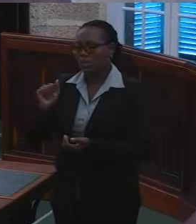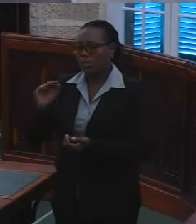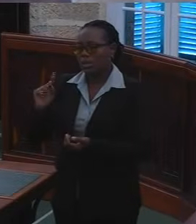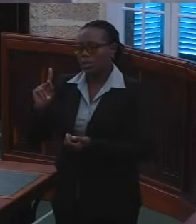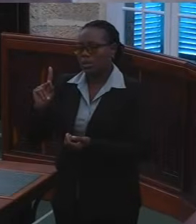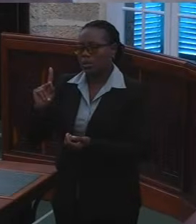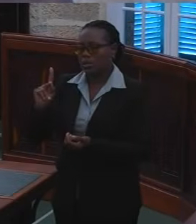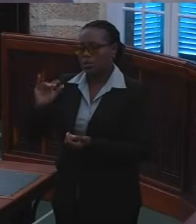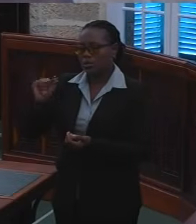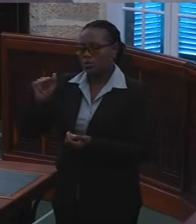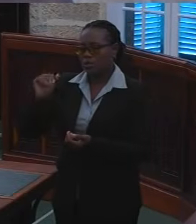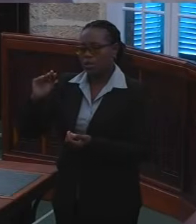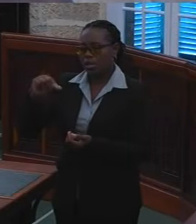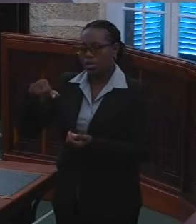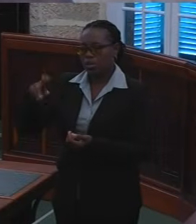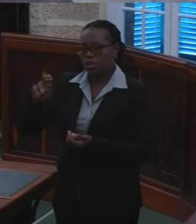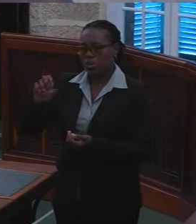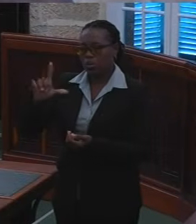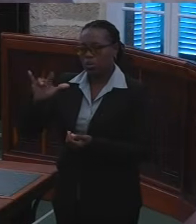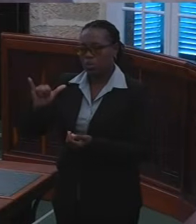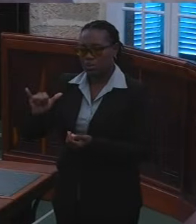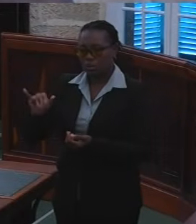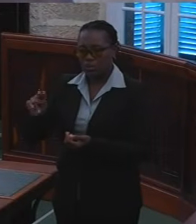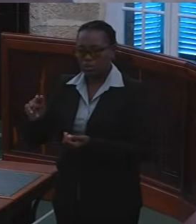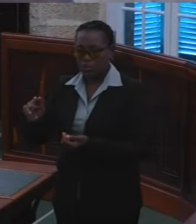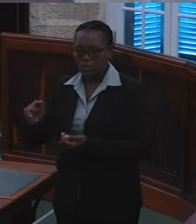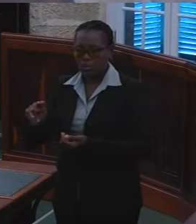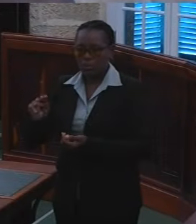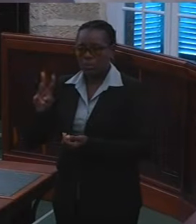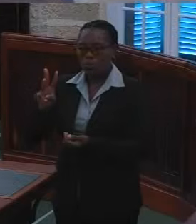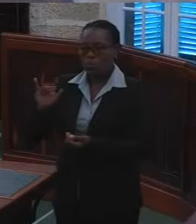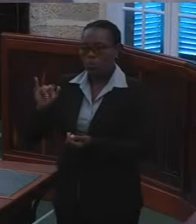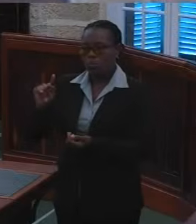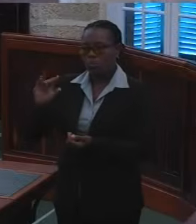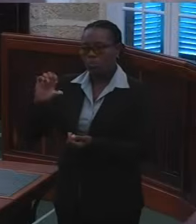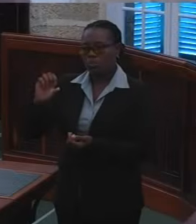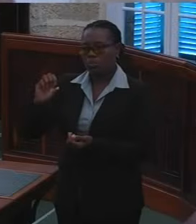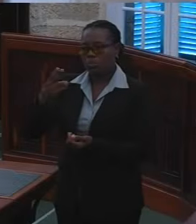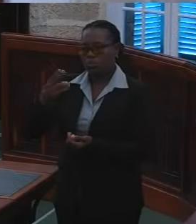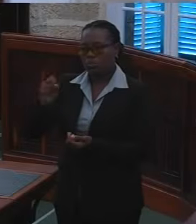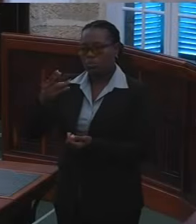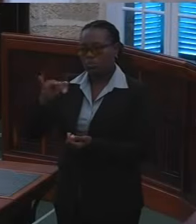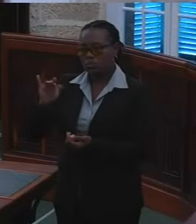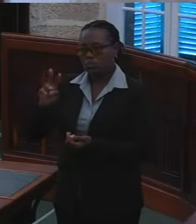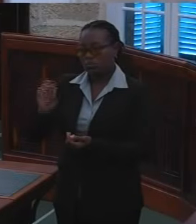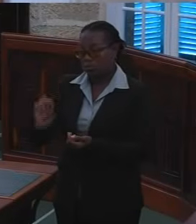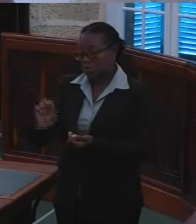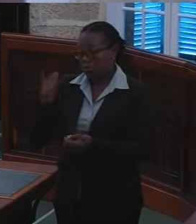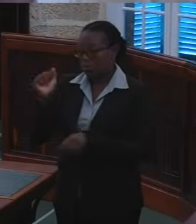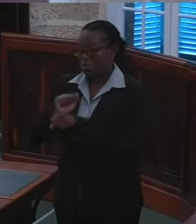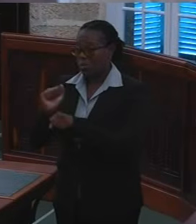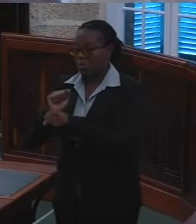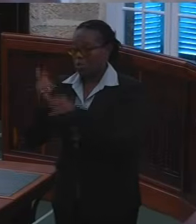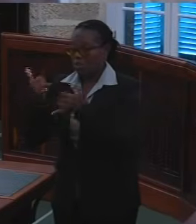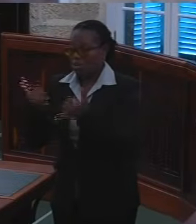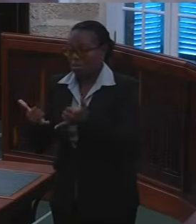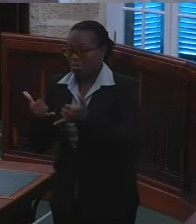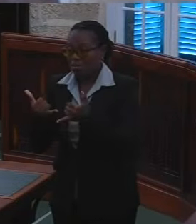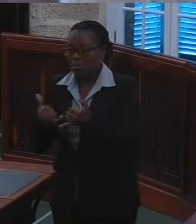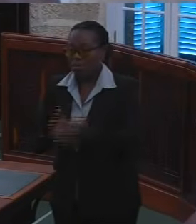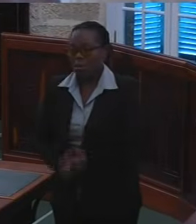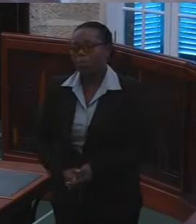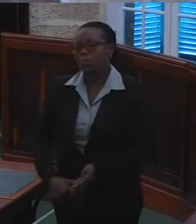is doing the work in terms of the legislation on the lasting power of attorney, which is a piece of